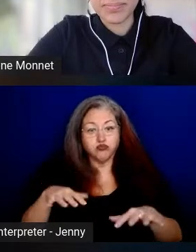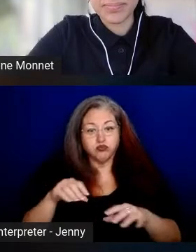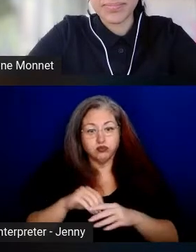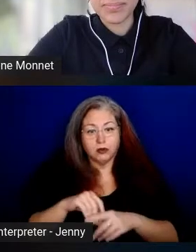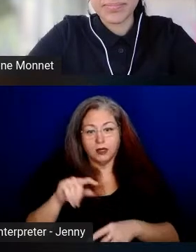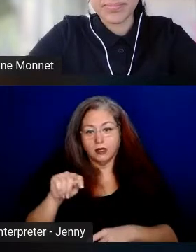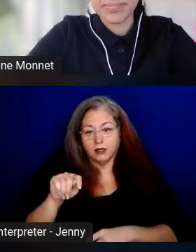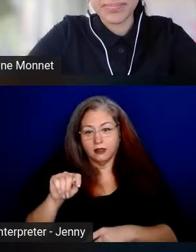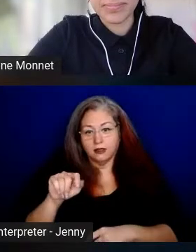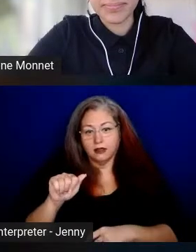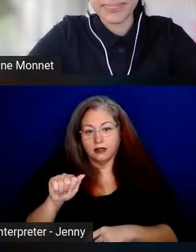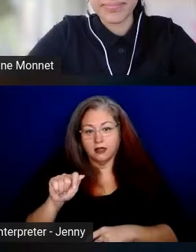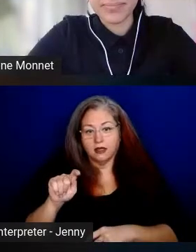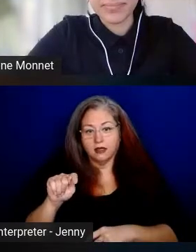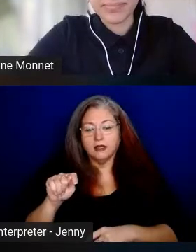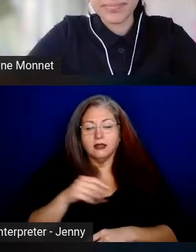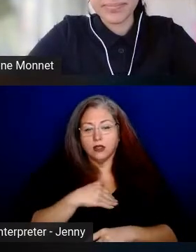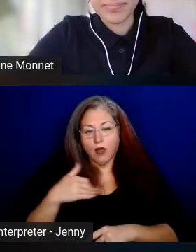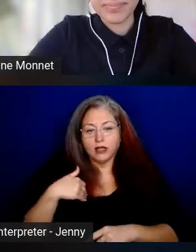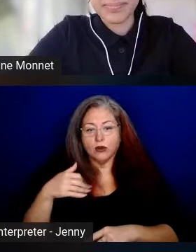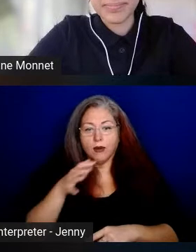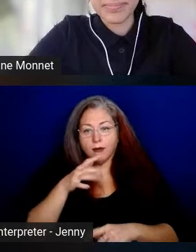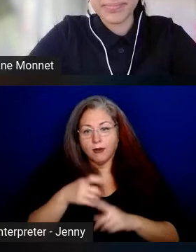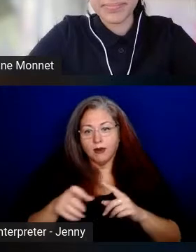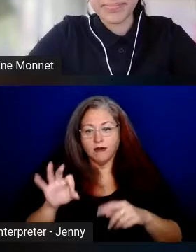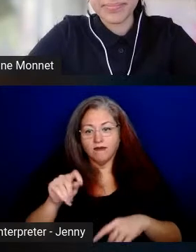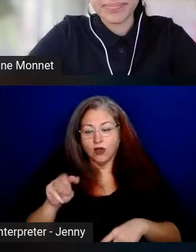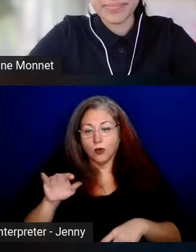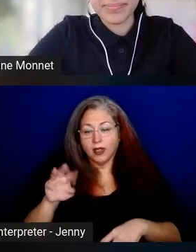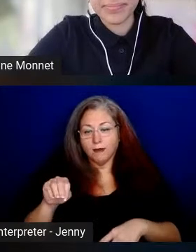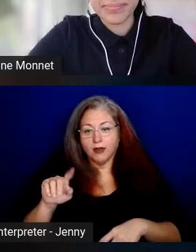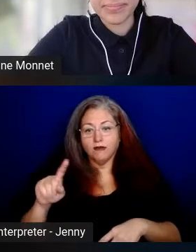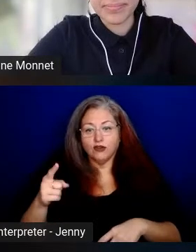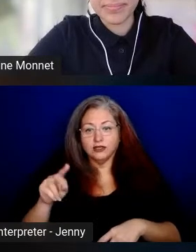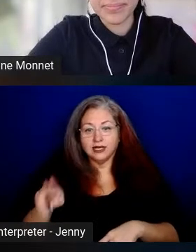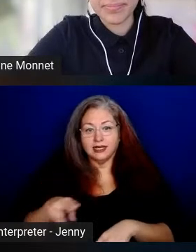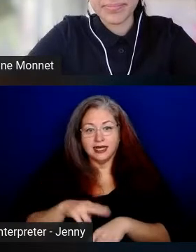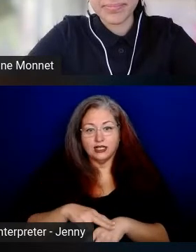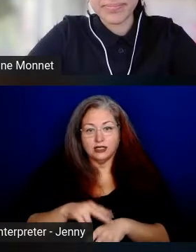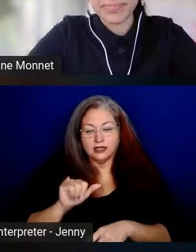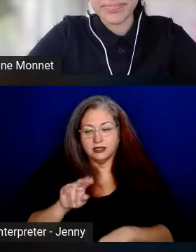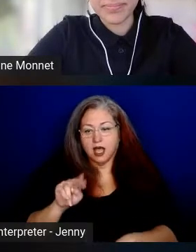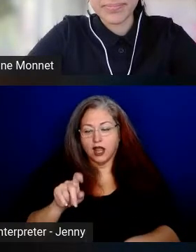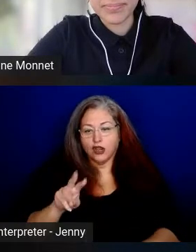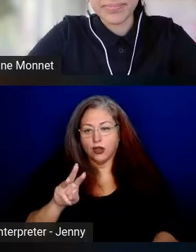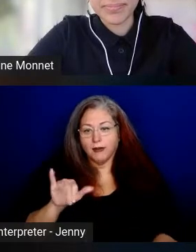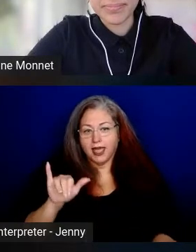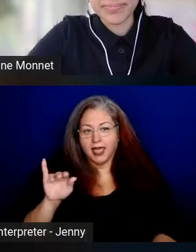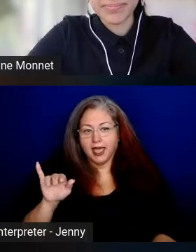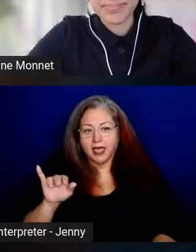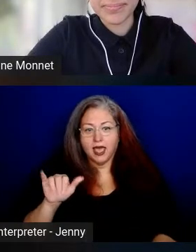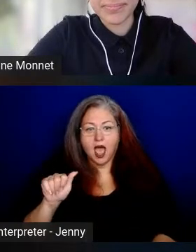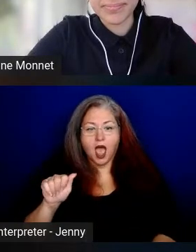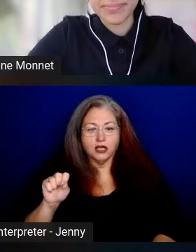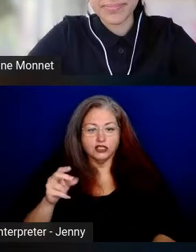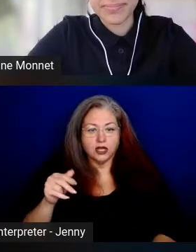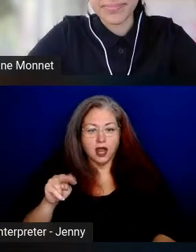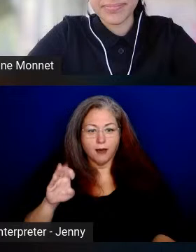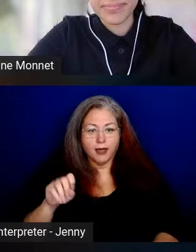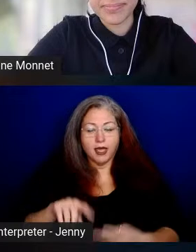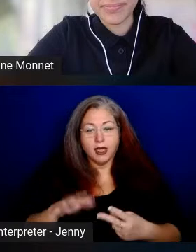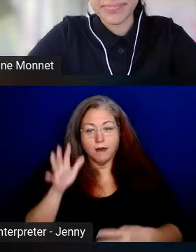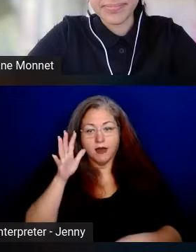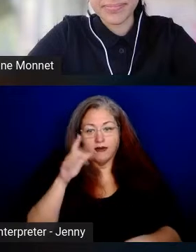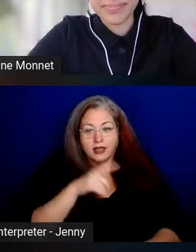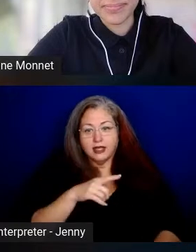Tuckeranto. My mom is from Fort William First Nation, which is Thunder Bay, Anishinaabe. Mm-hmm. And my father was